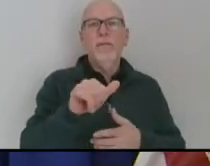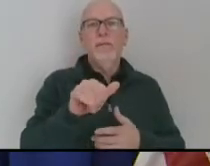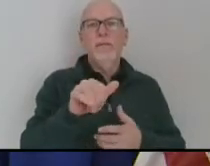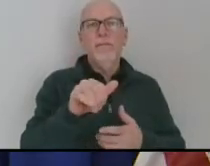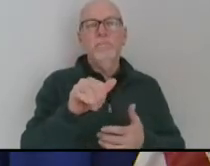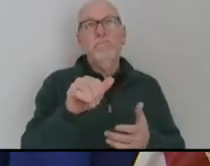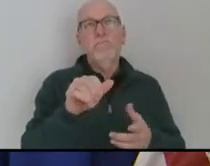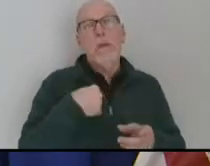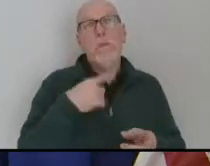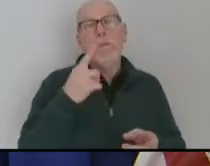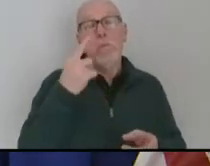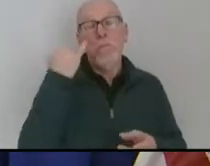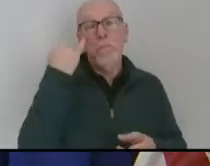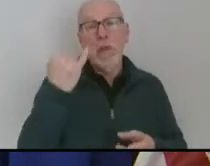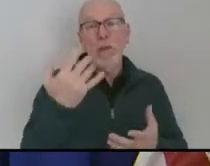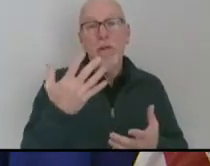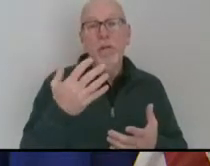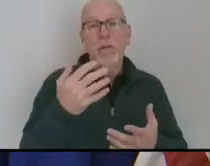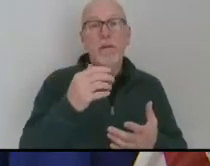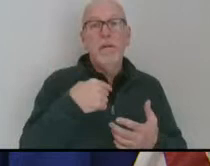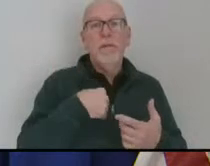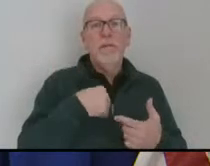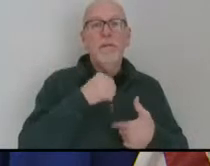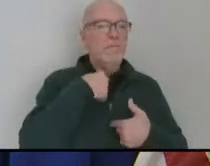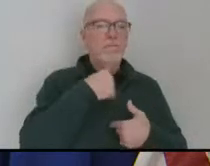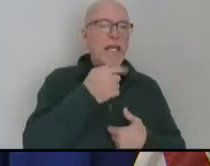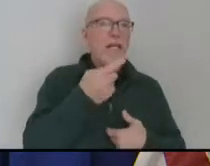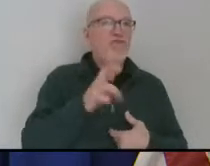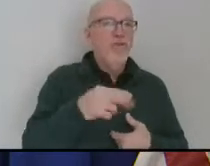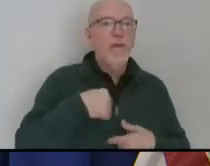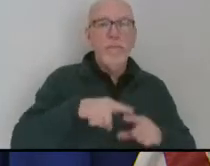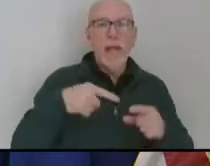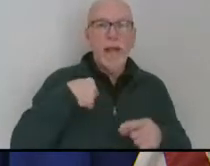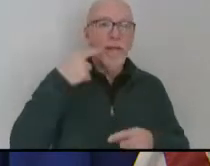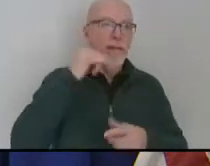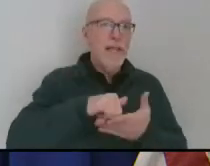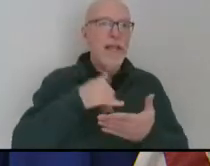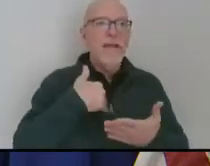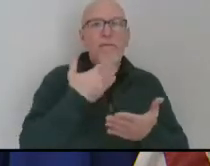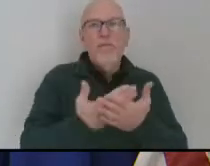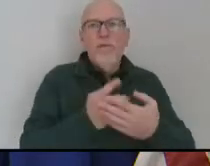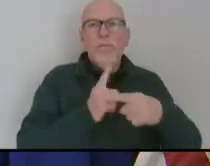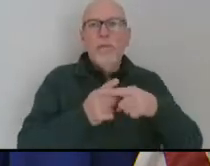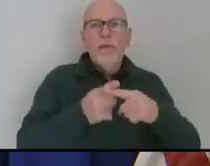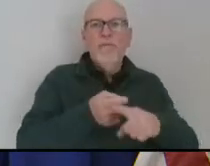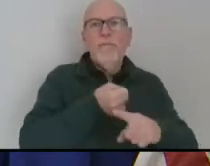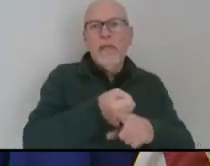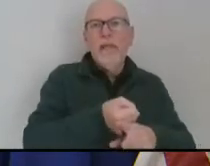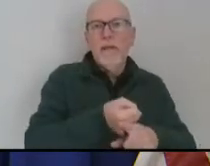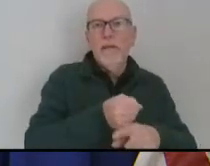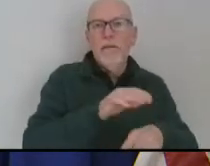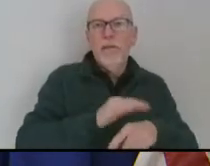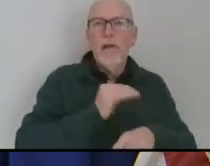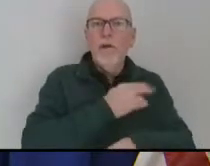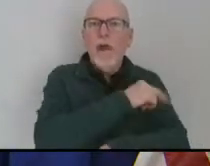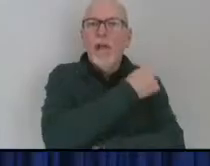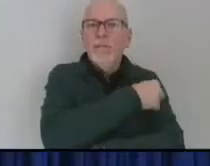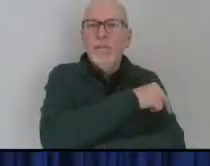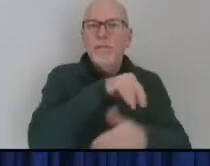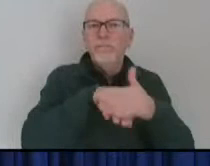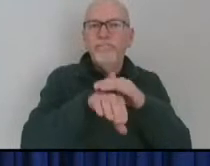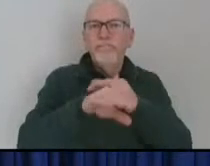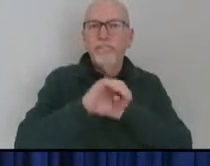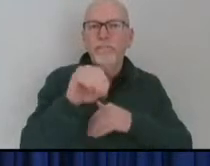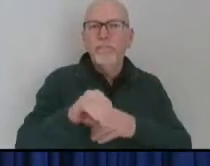think, I don't have doctor in front of my name, but one has to think that that's having a positive effect on our hospitalization rates as